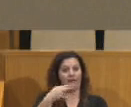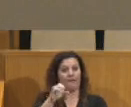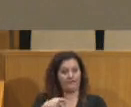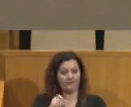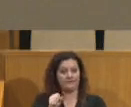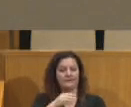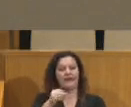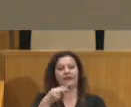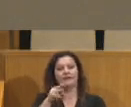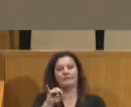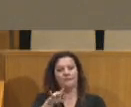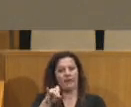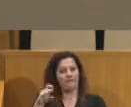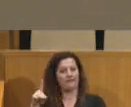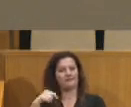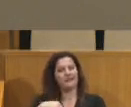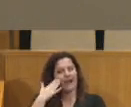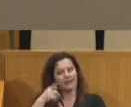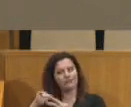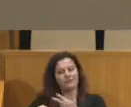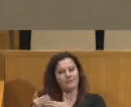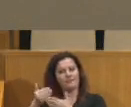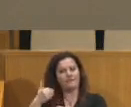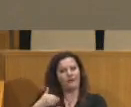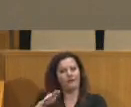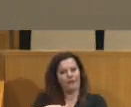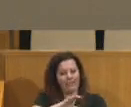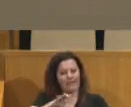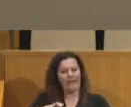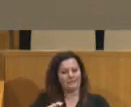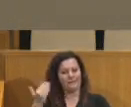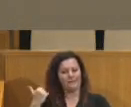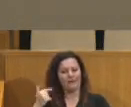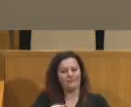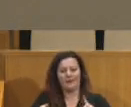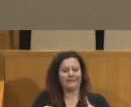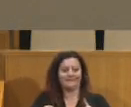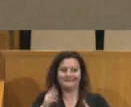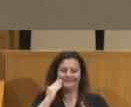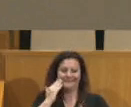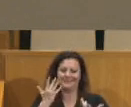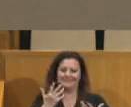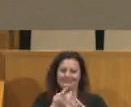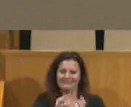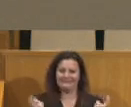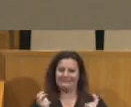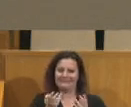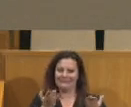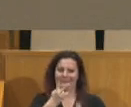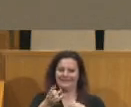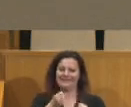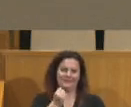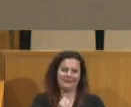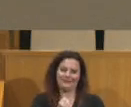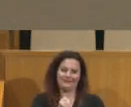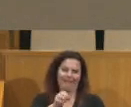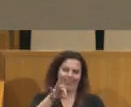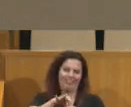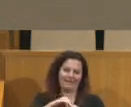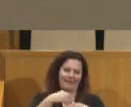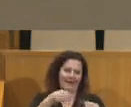who challenge me at times, because we don't always agree, but they always make me better, and they always make me